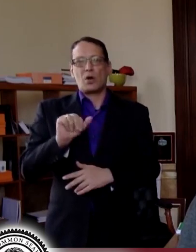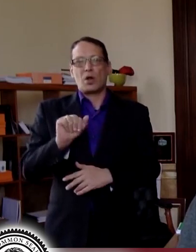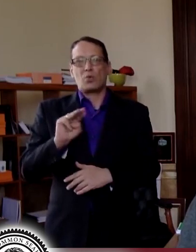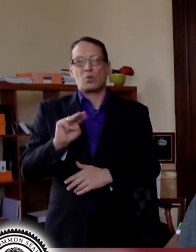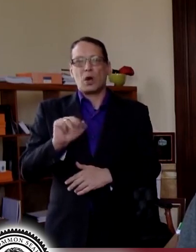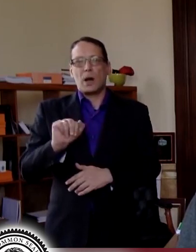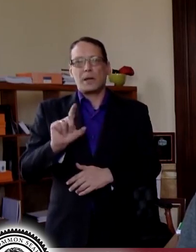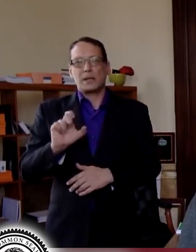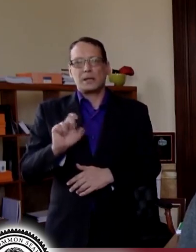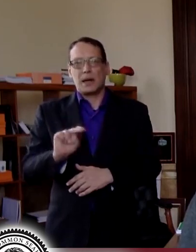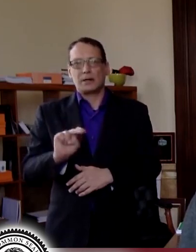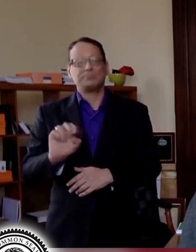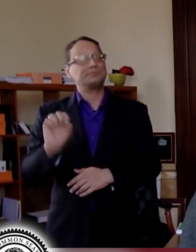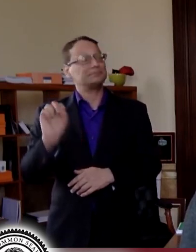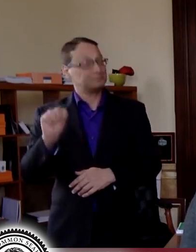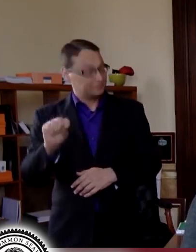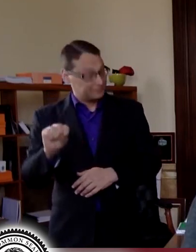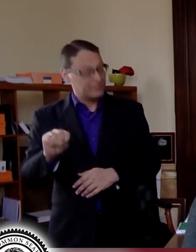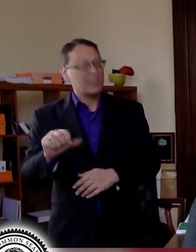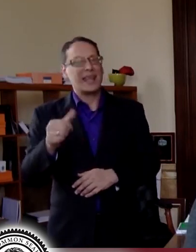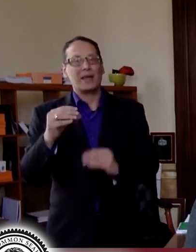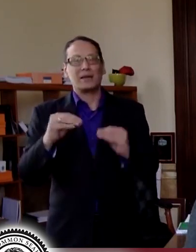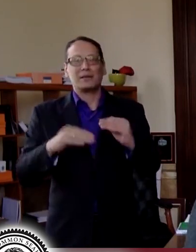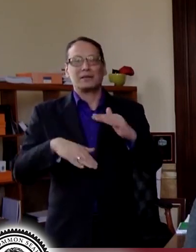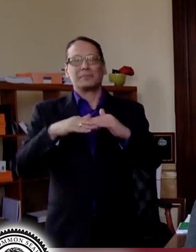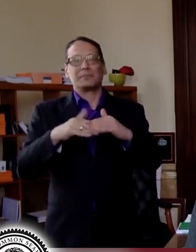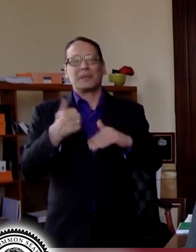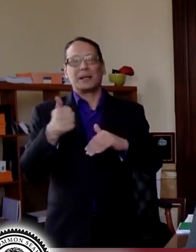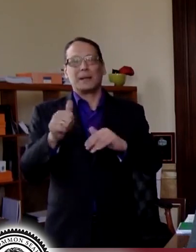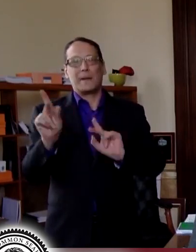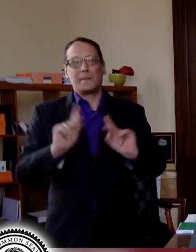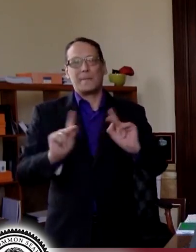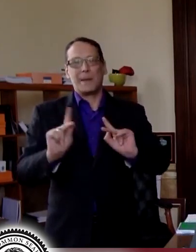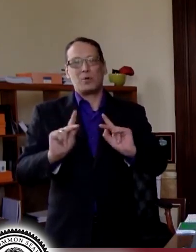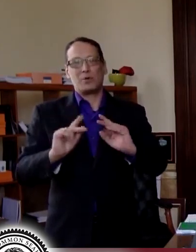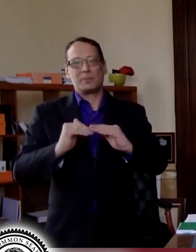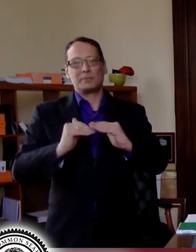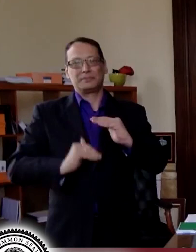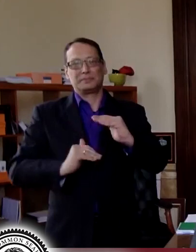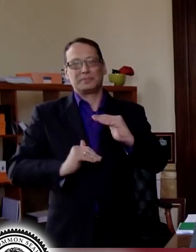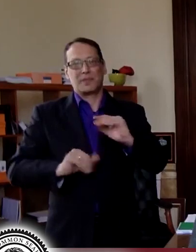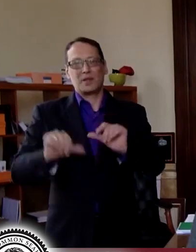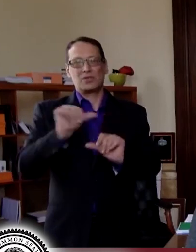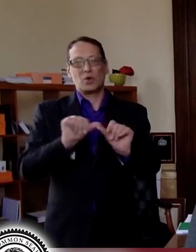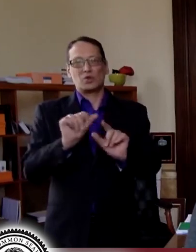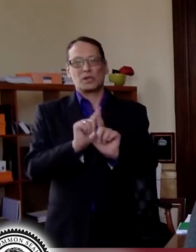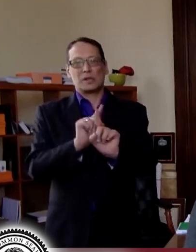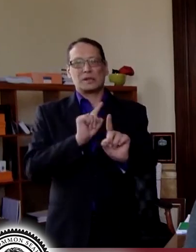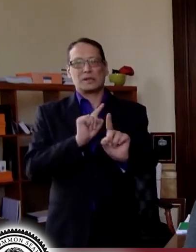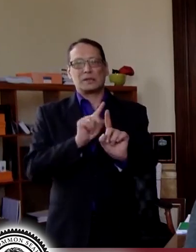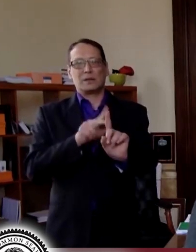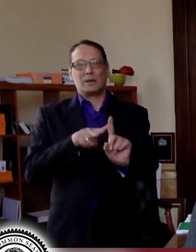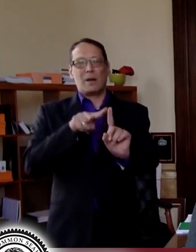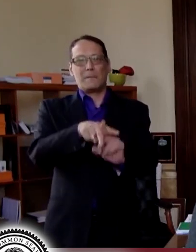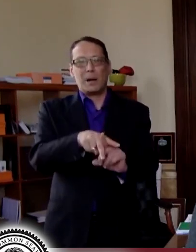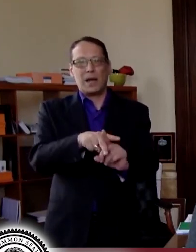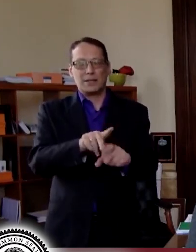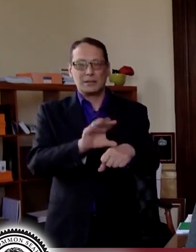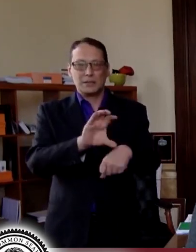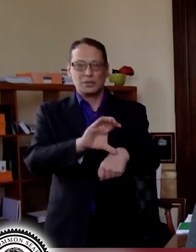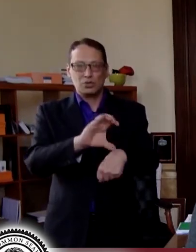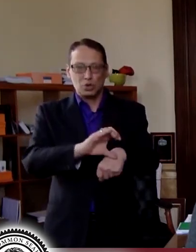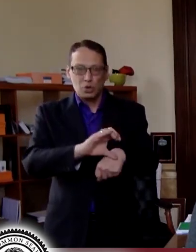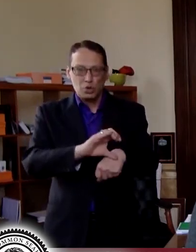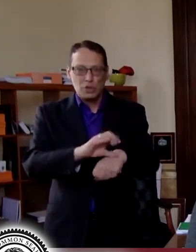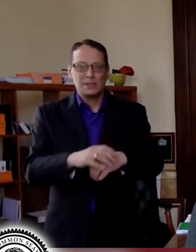do apply. 10 person, no more than 10 people, socially distanced. It applies to churches of